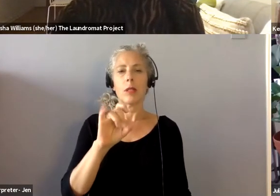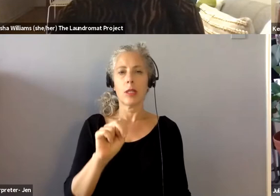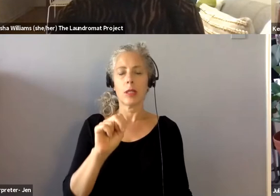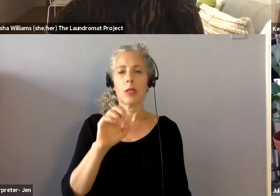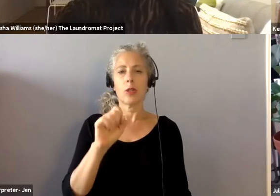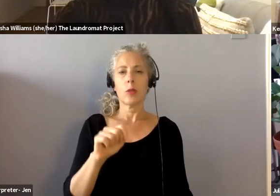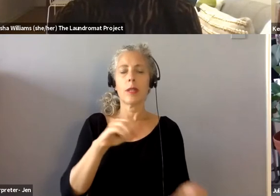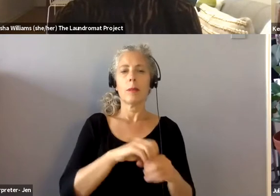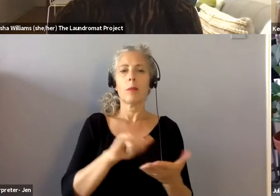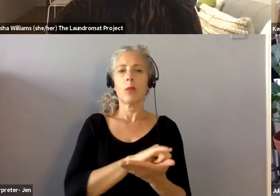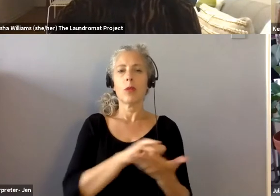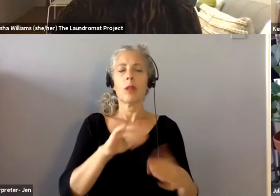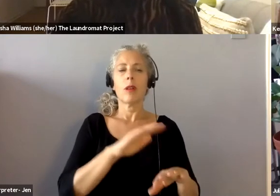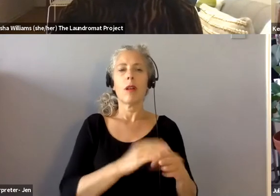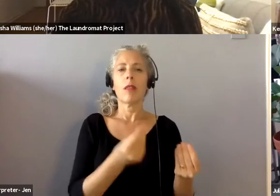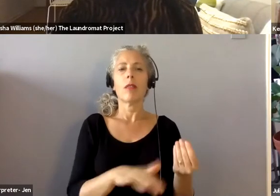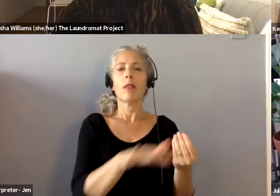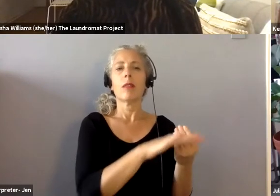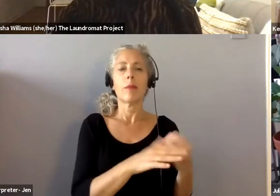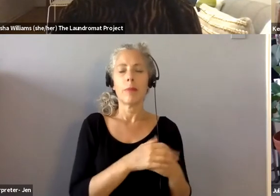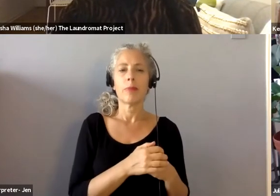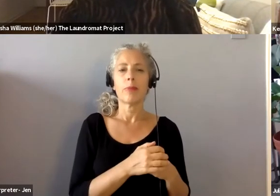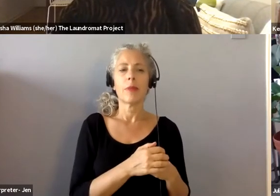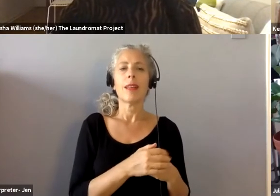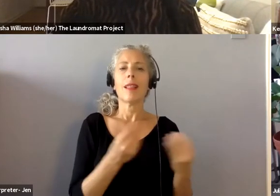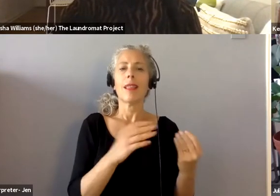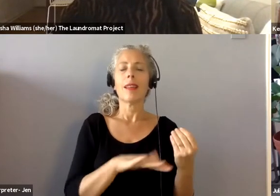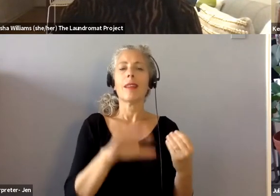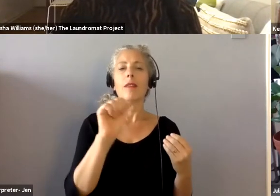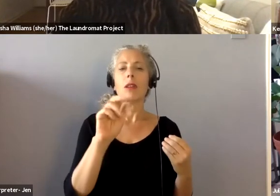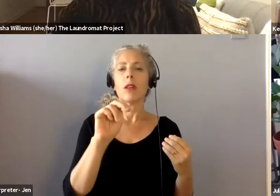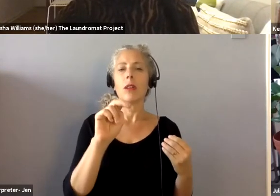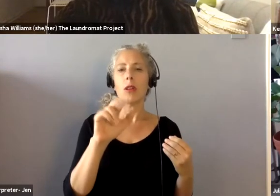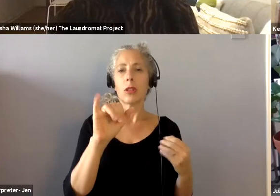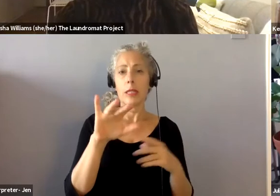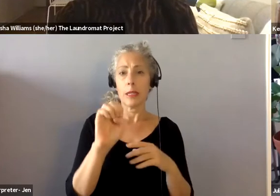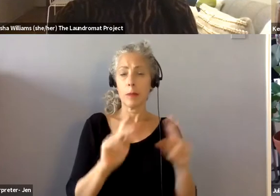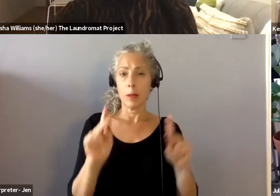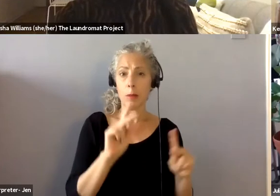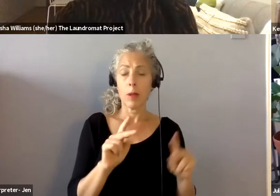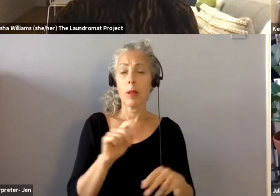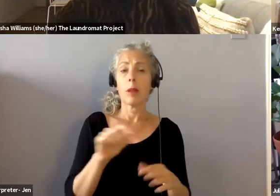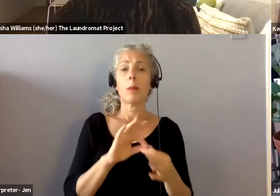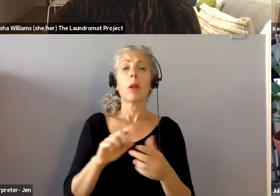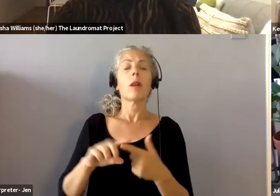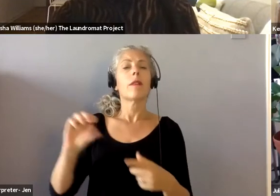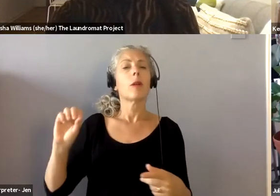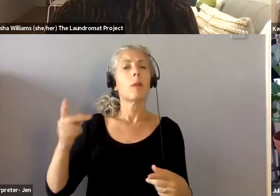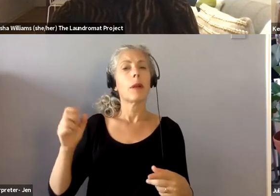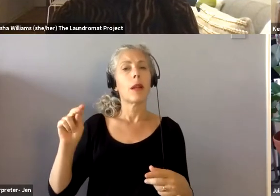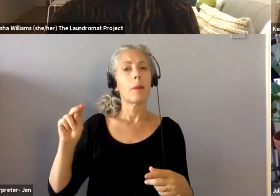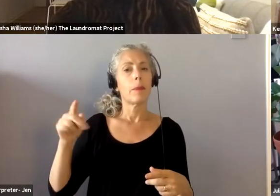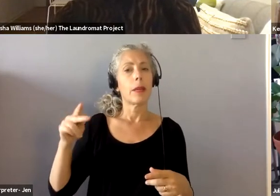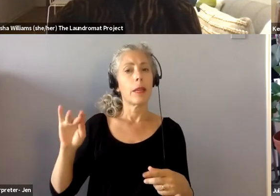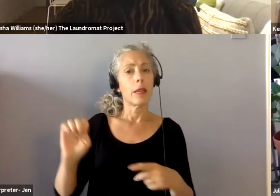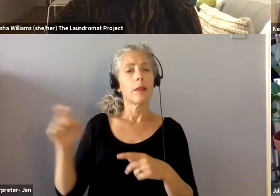York, sits on the unoccupied and unceded lands of the Canarsie, who are part of the Munsee Lenape. We recognize them